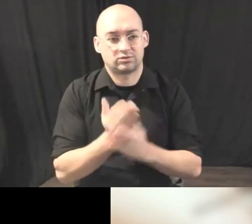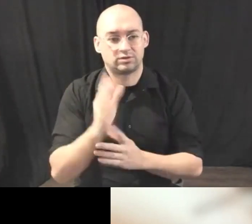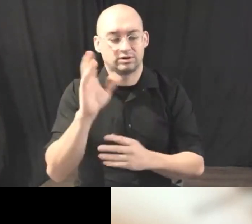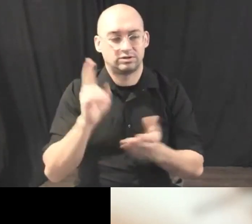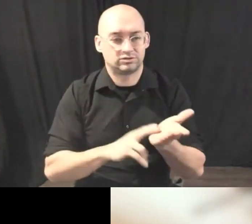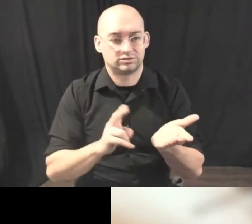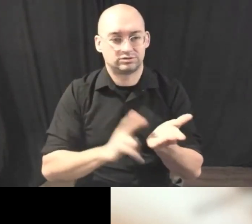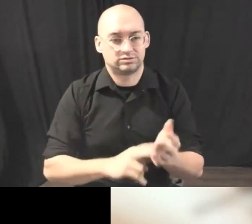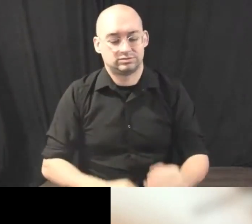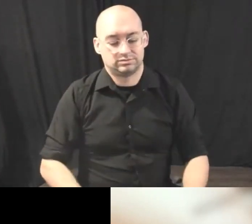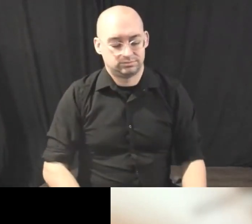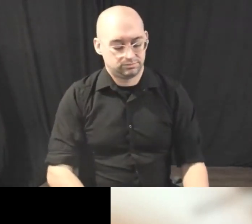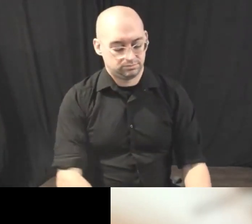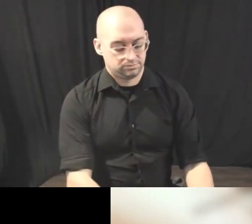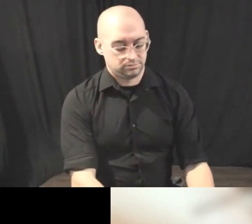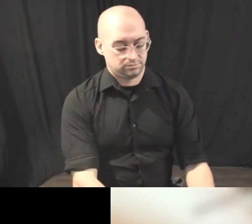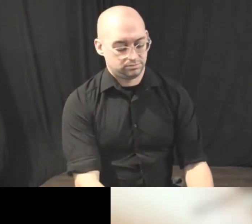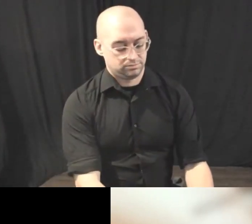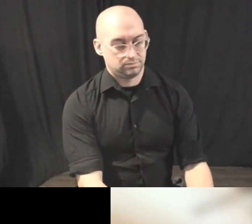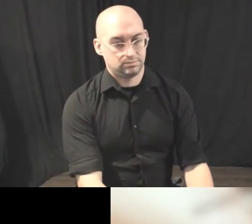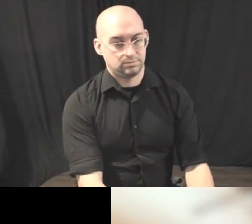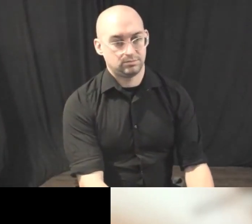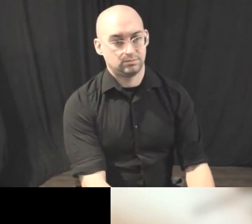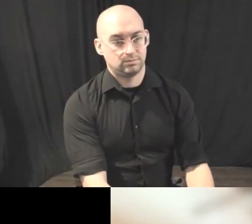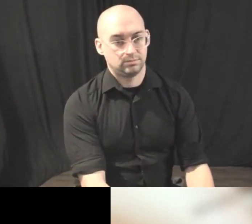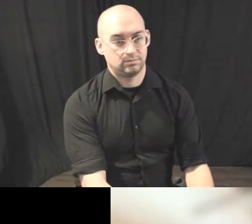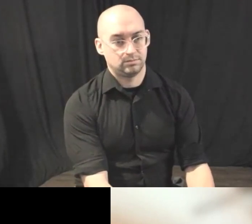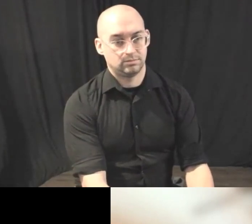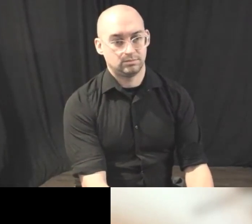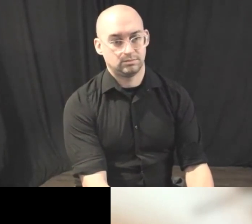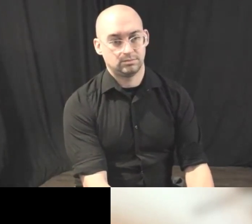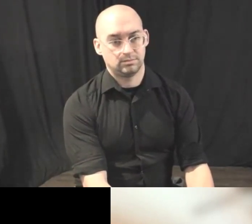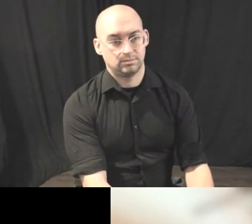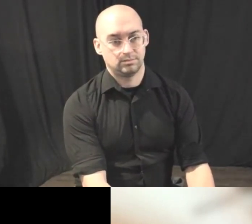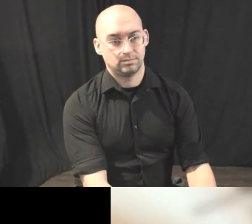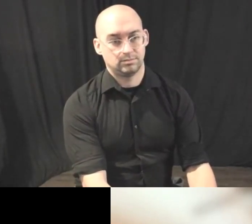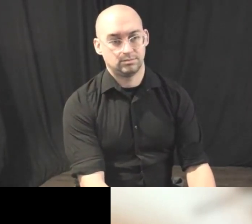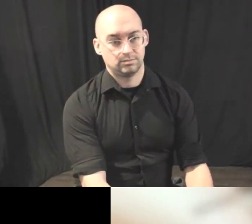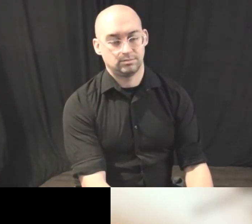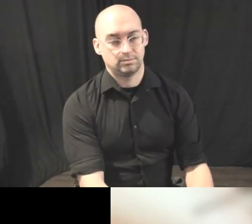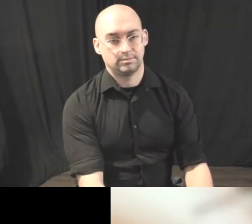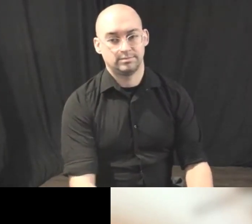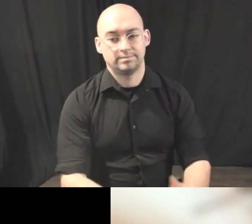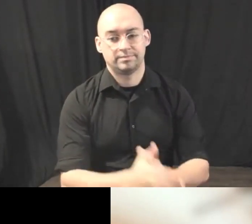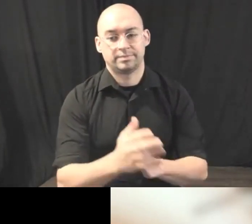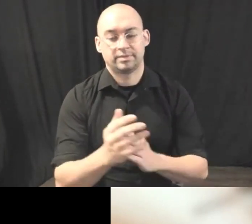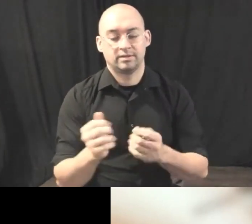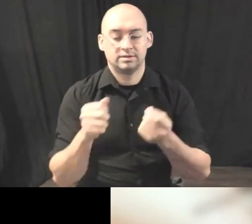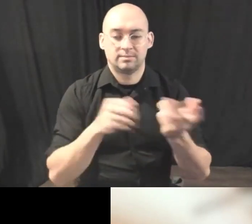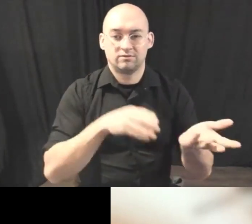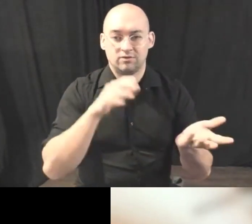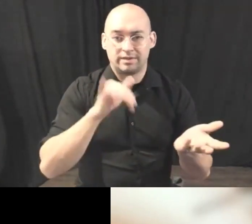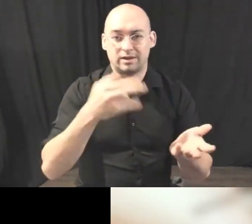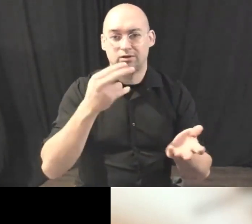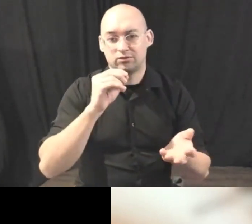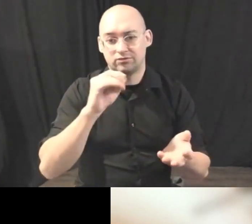rather pave the way. There's not a lot of Centers for Independent Living now jumping over that hoop, and also not